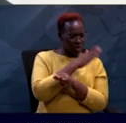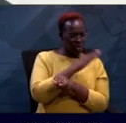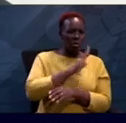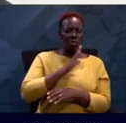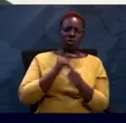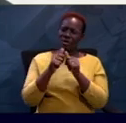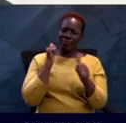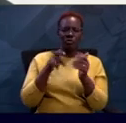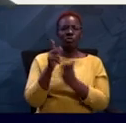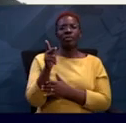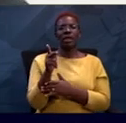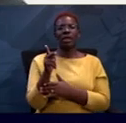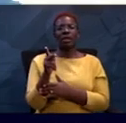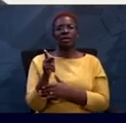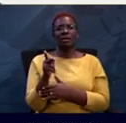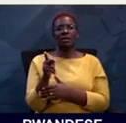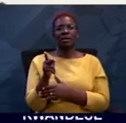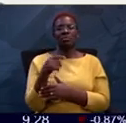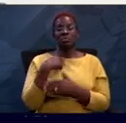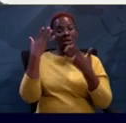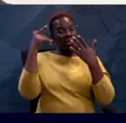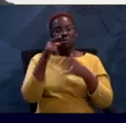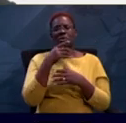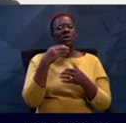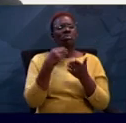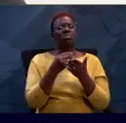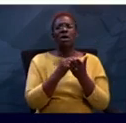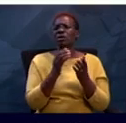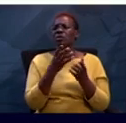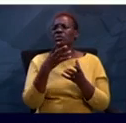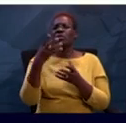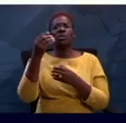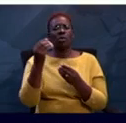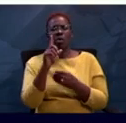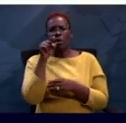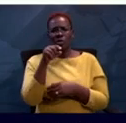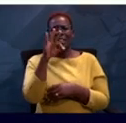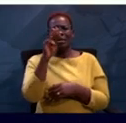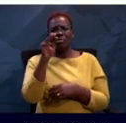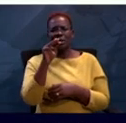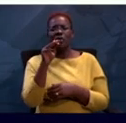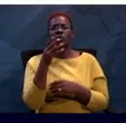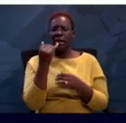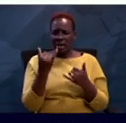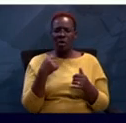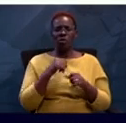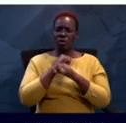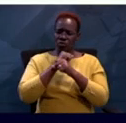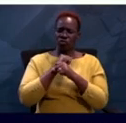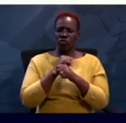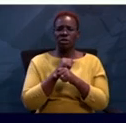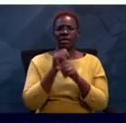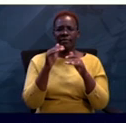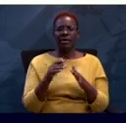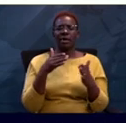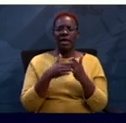pay, even as we were telling them. I don't know where they wanted to take this 1.3 billion. In order to cushion the farmers against the high cost of fertilizer,